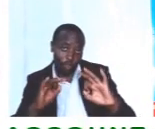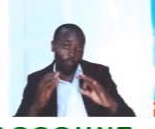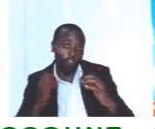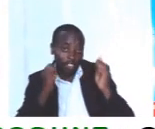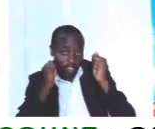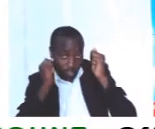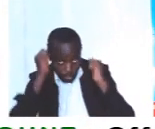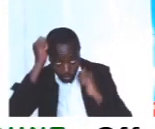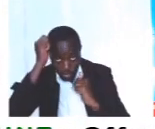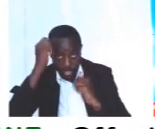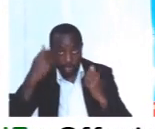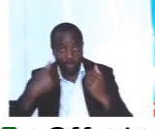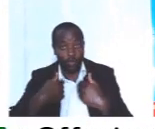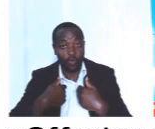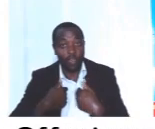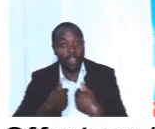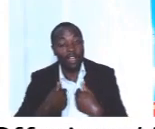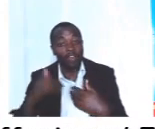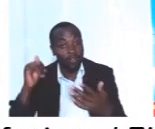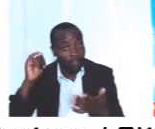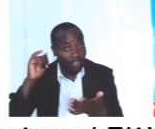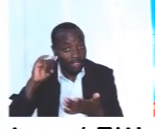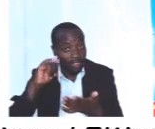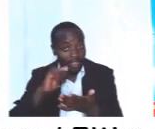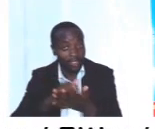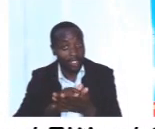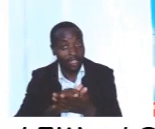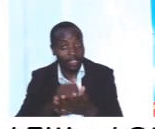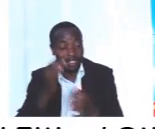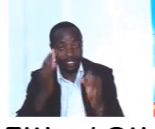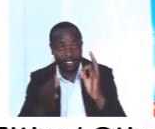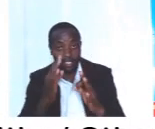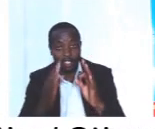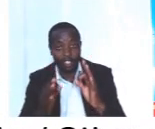acquire discipline if there is no one correcting you.